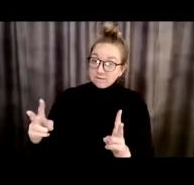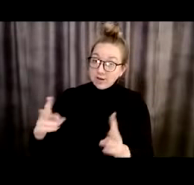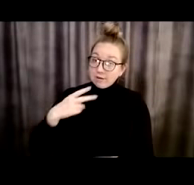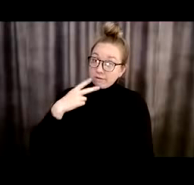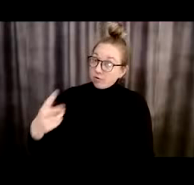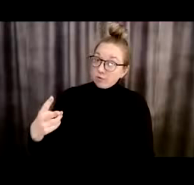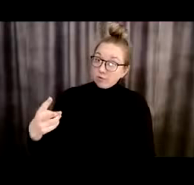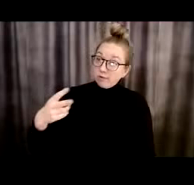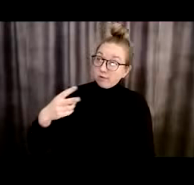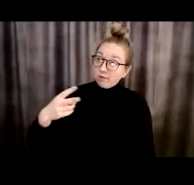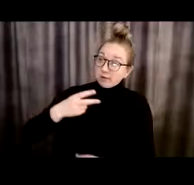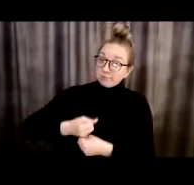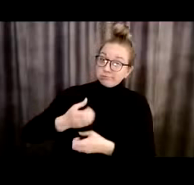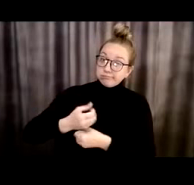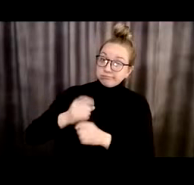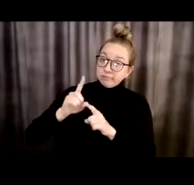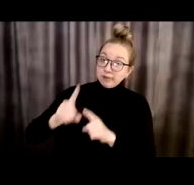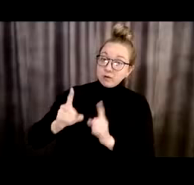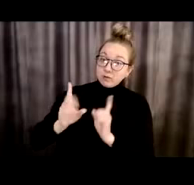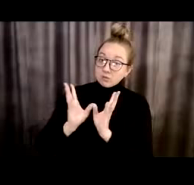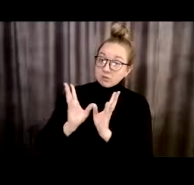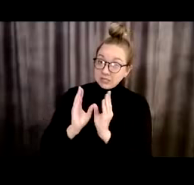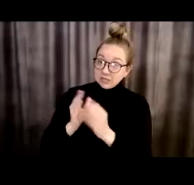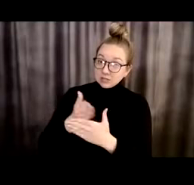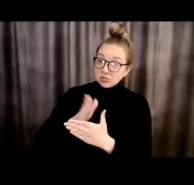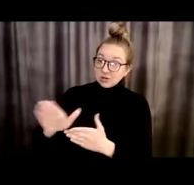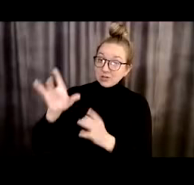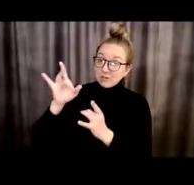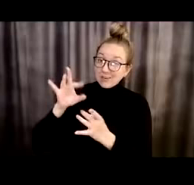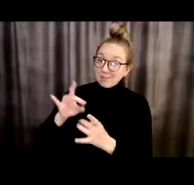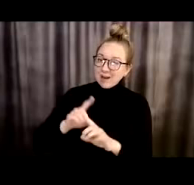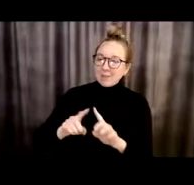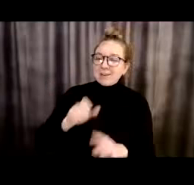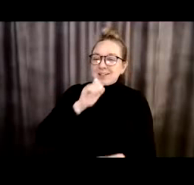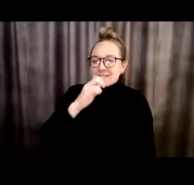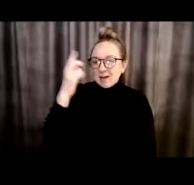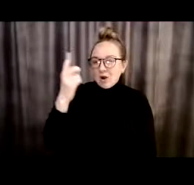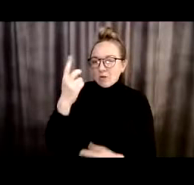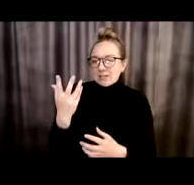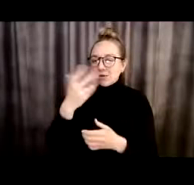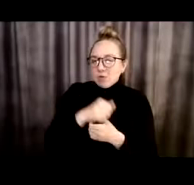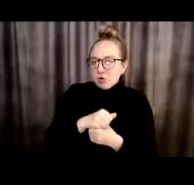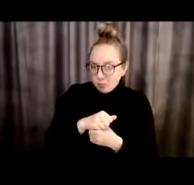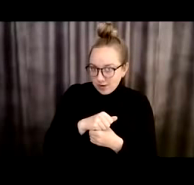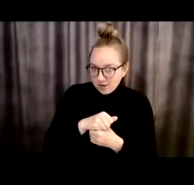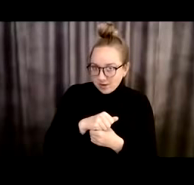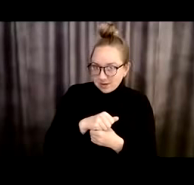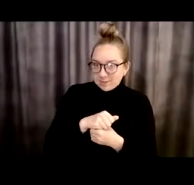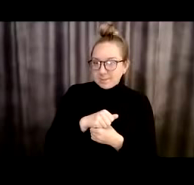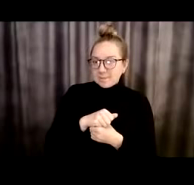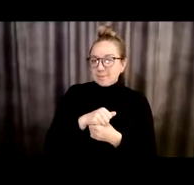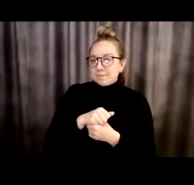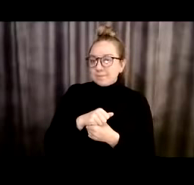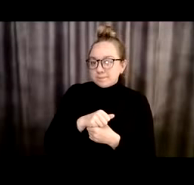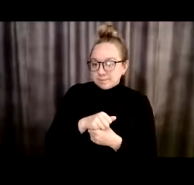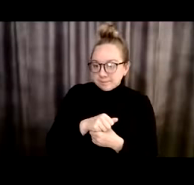do give a lot of feedback, but that it's not often incorporated. And there's no transparency as to how their